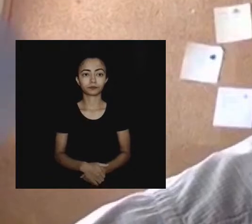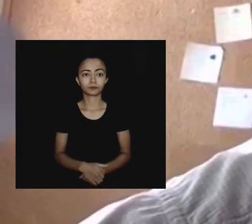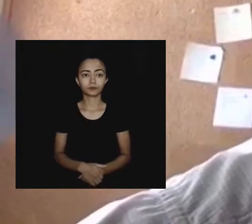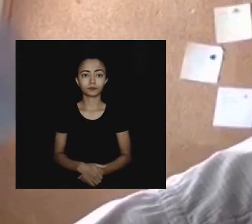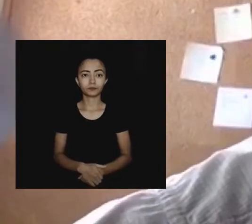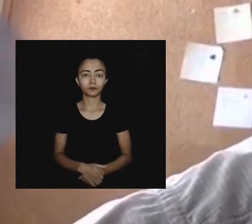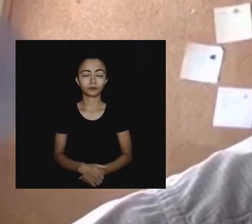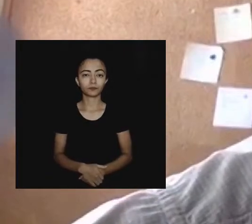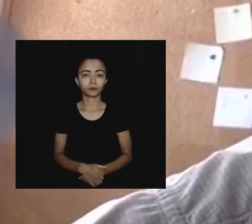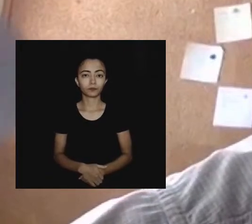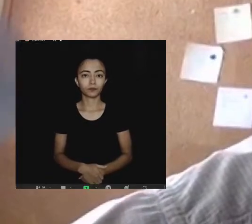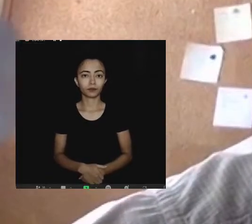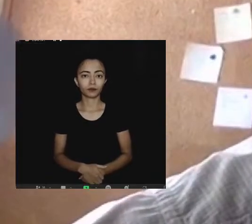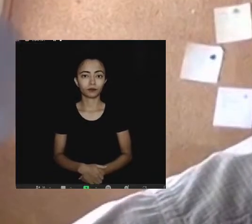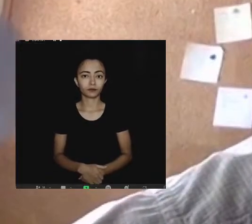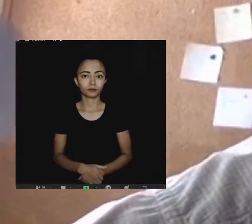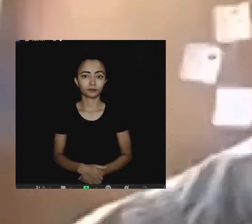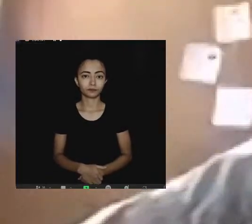well.